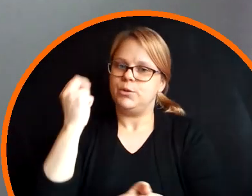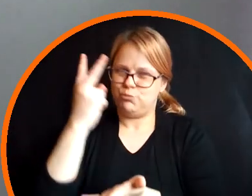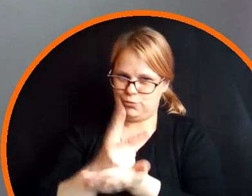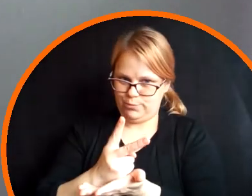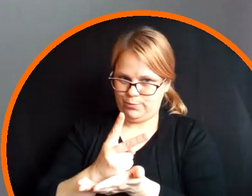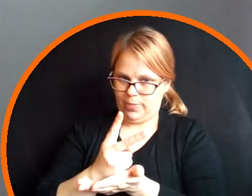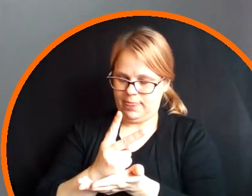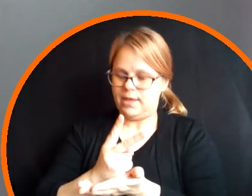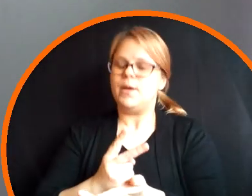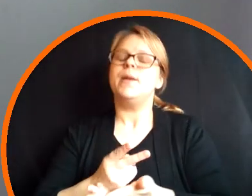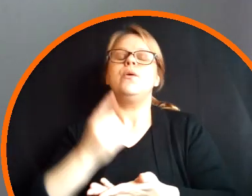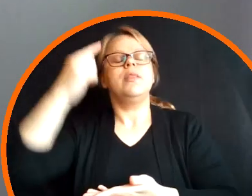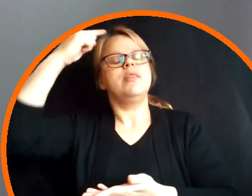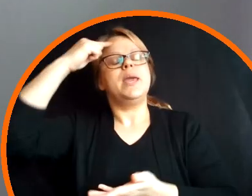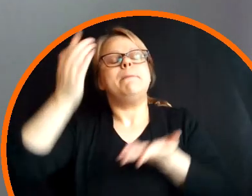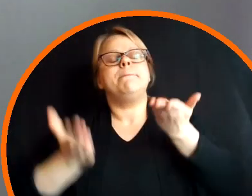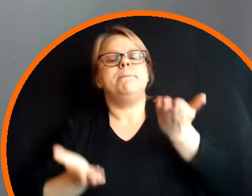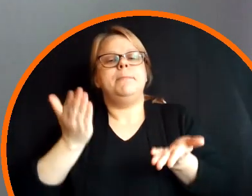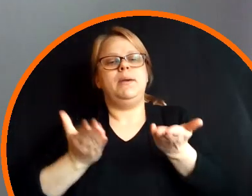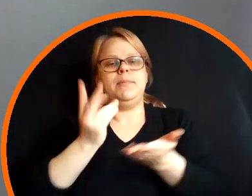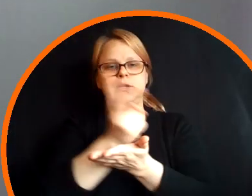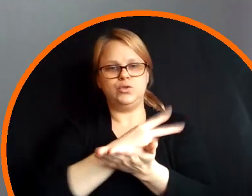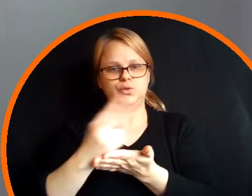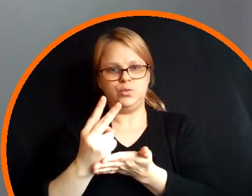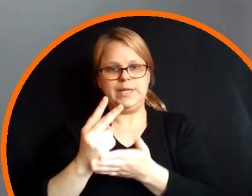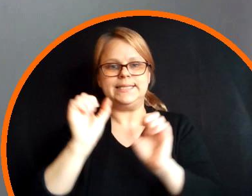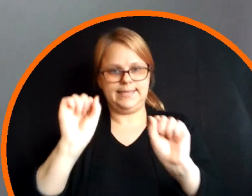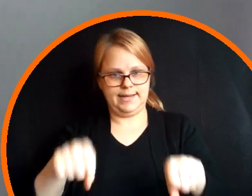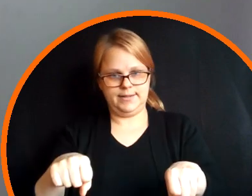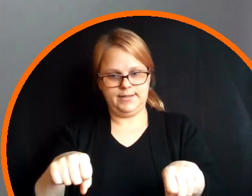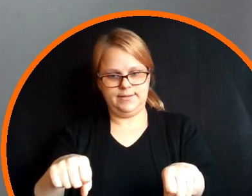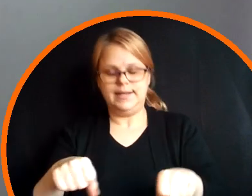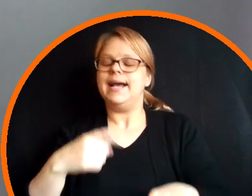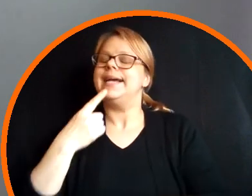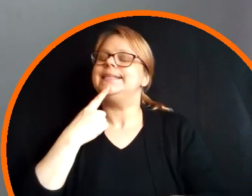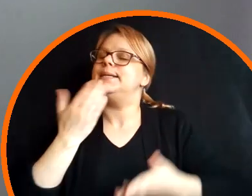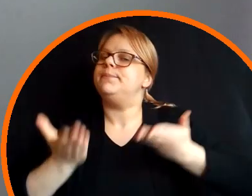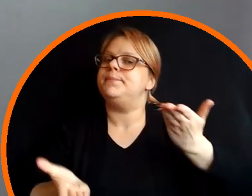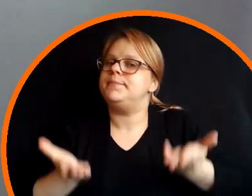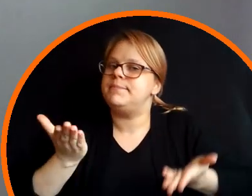about 2 weeks to be able to distribute caps and gowns. Again, I said